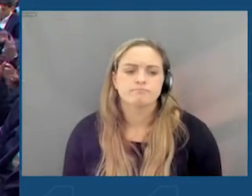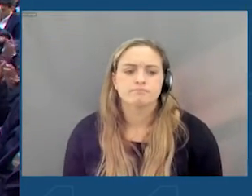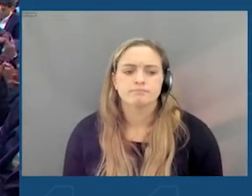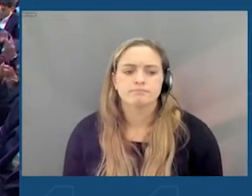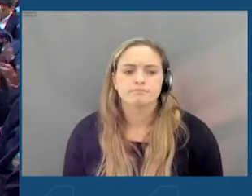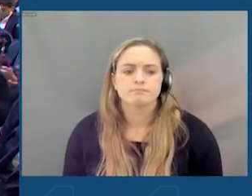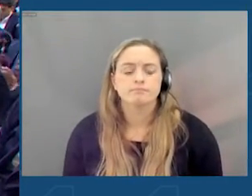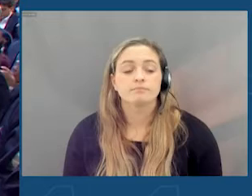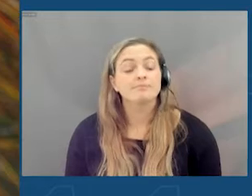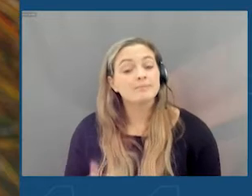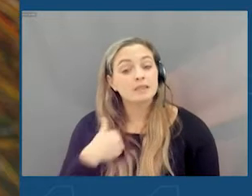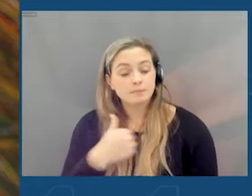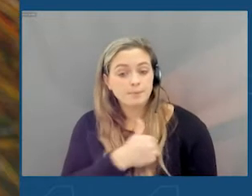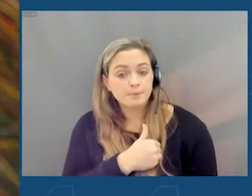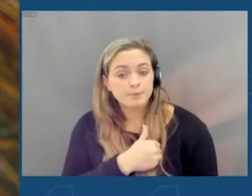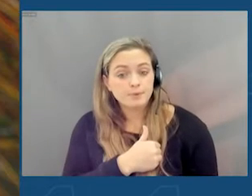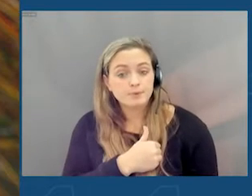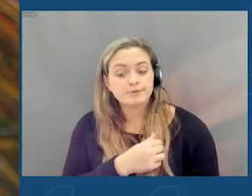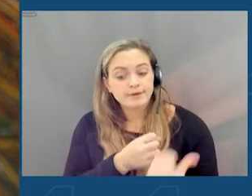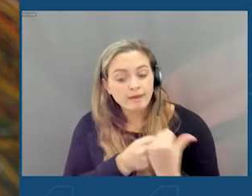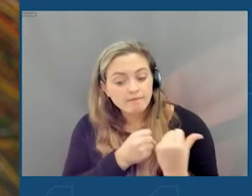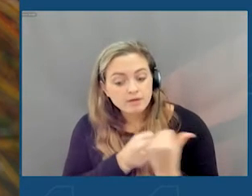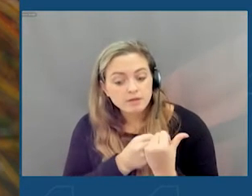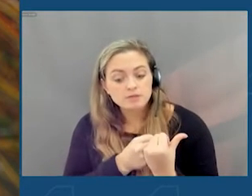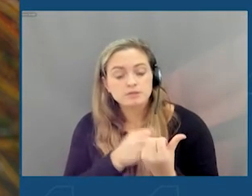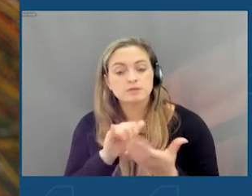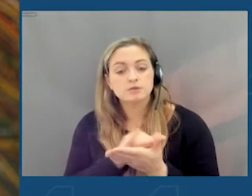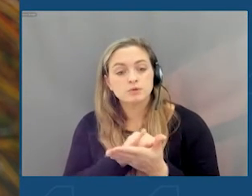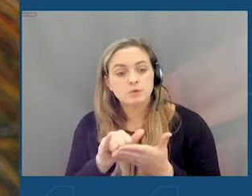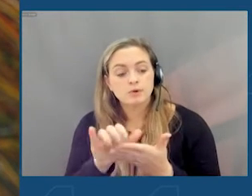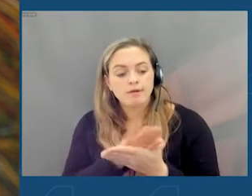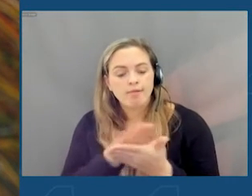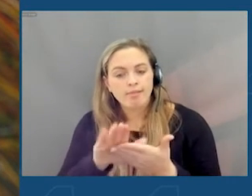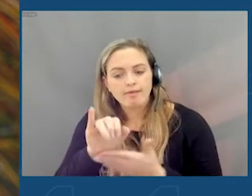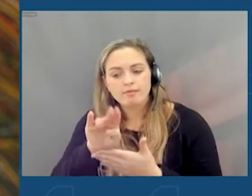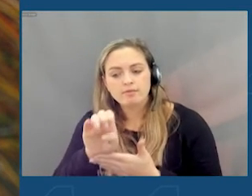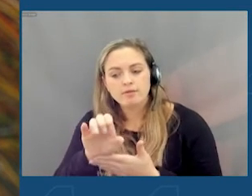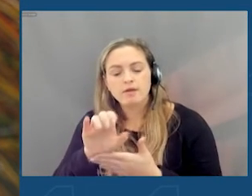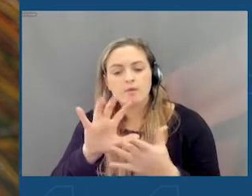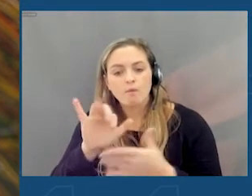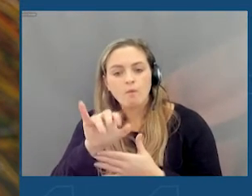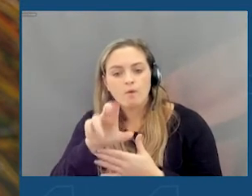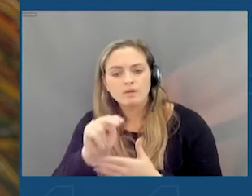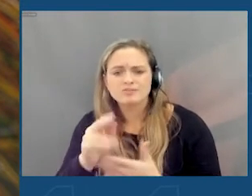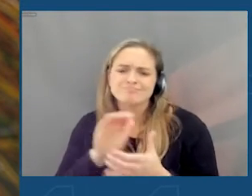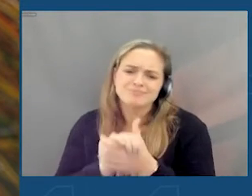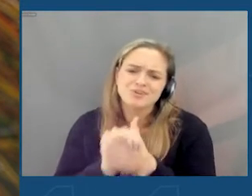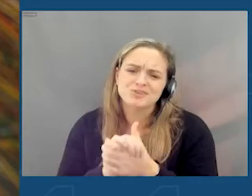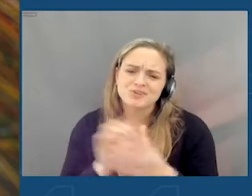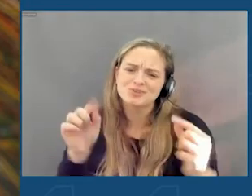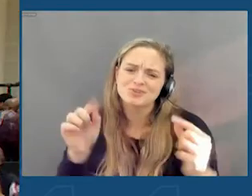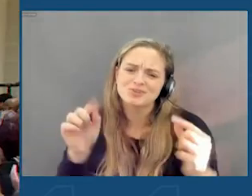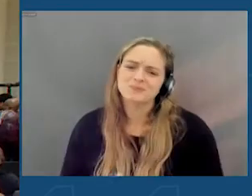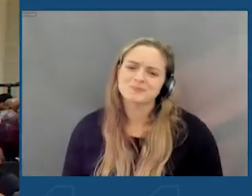And the members and advocates of the New York Clean Slate Coalitions, congratulations to you.